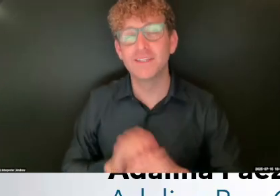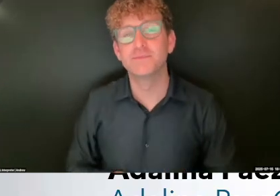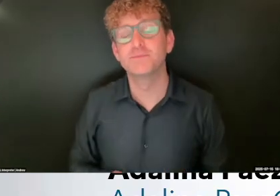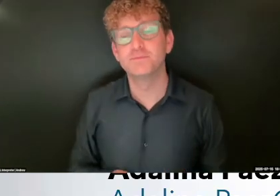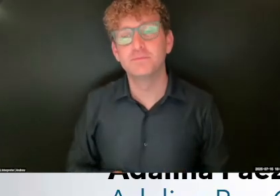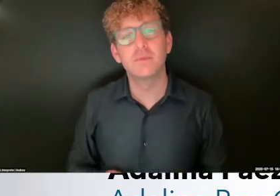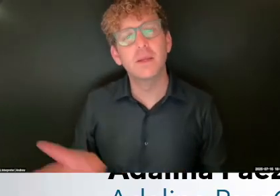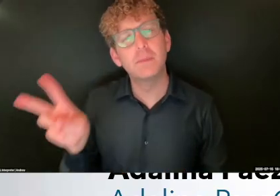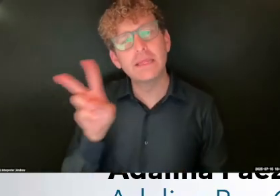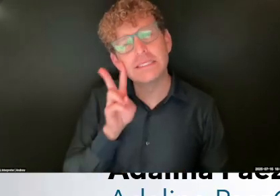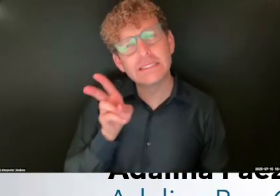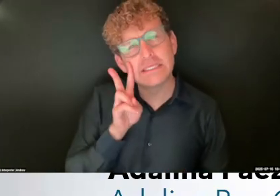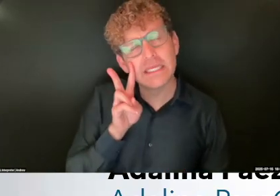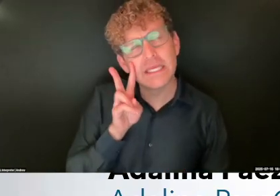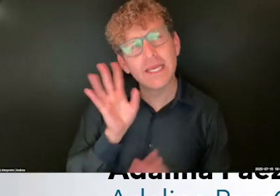Let's see.